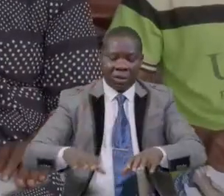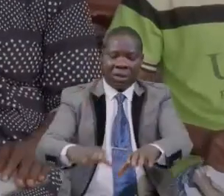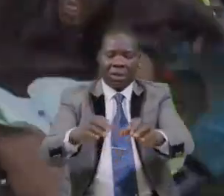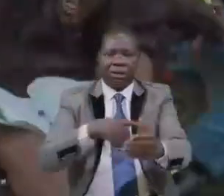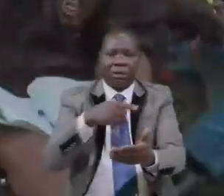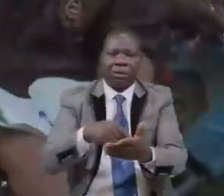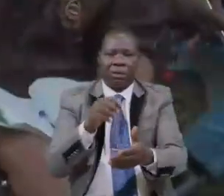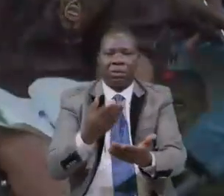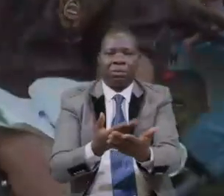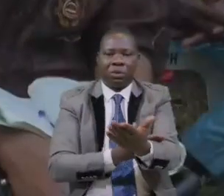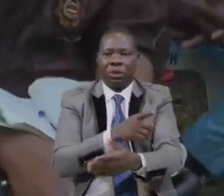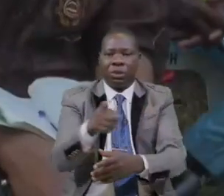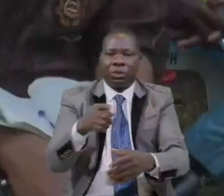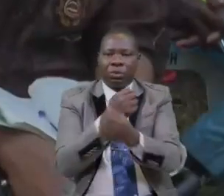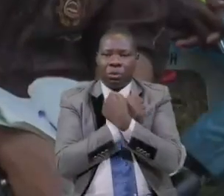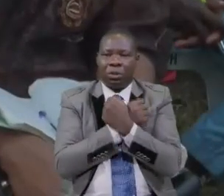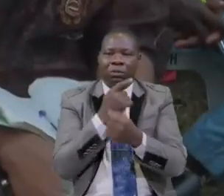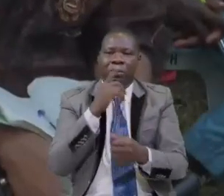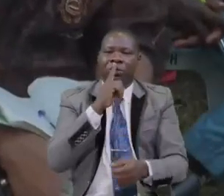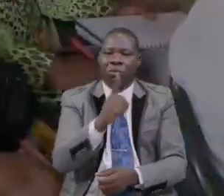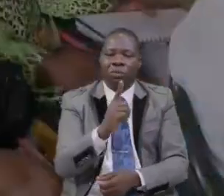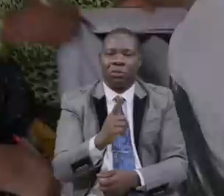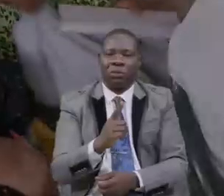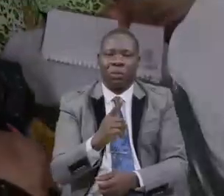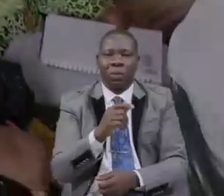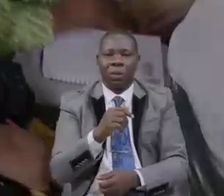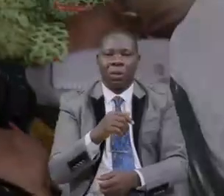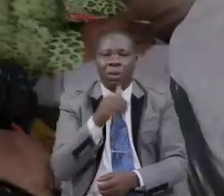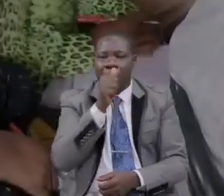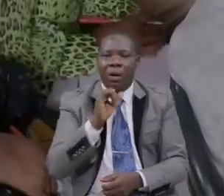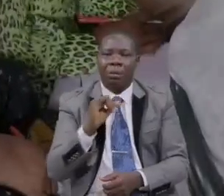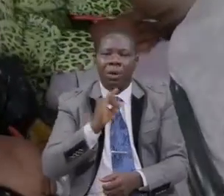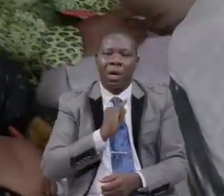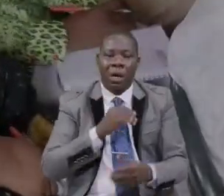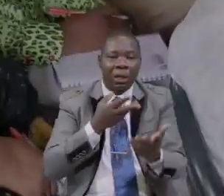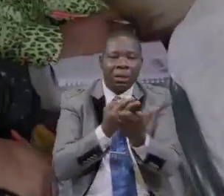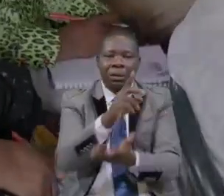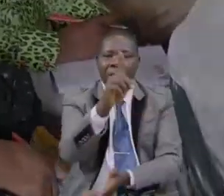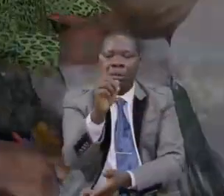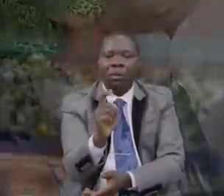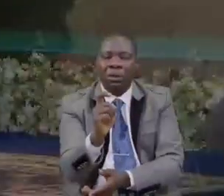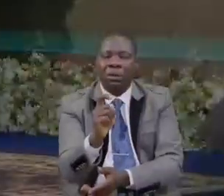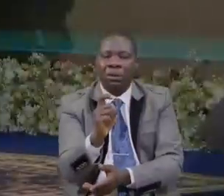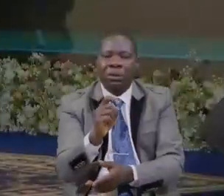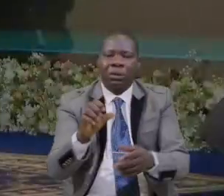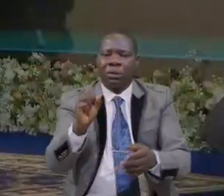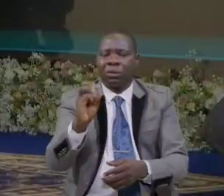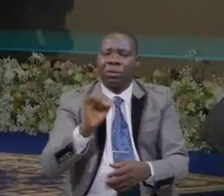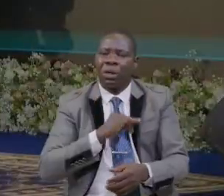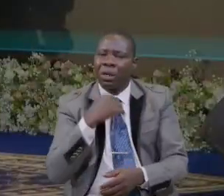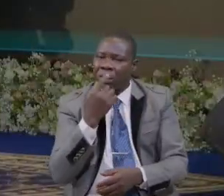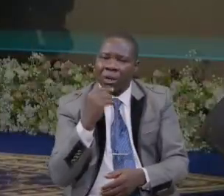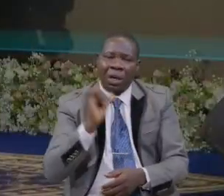truth. Am I right? Yeah. So I'll tell you all the truth I